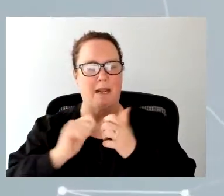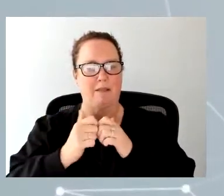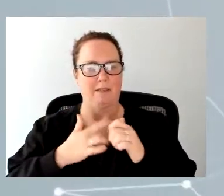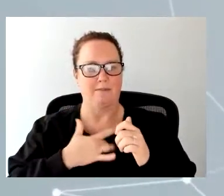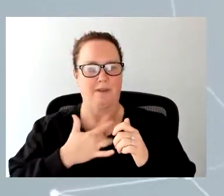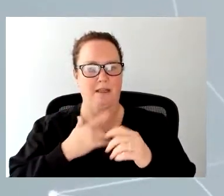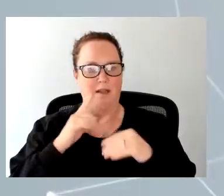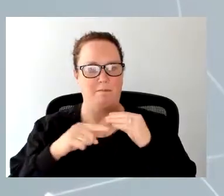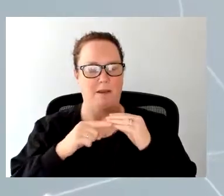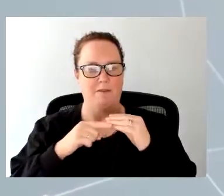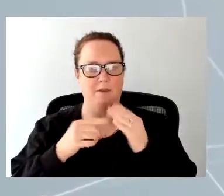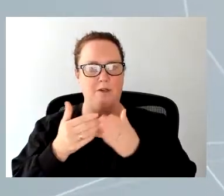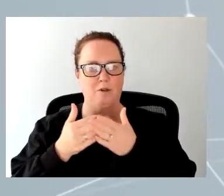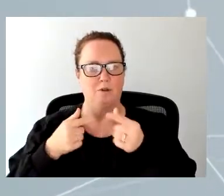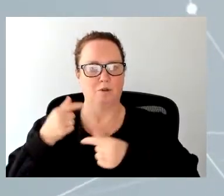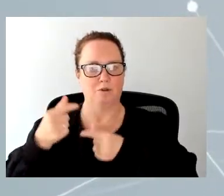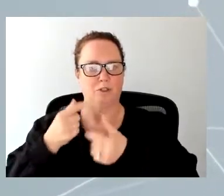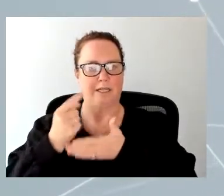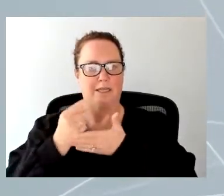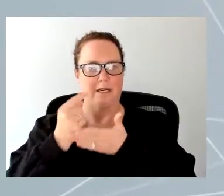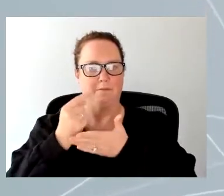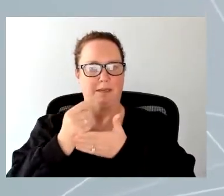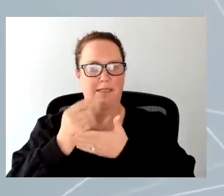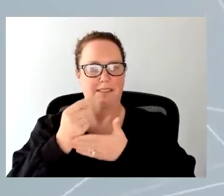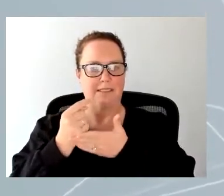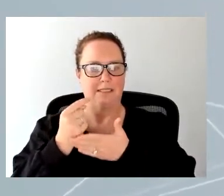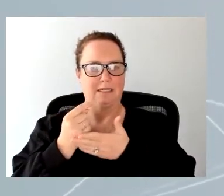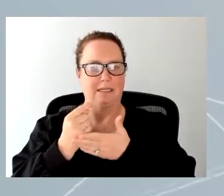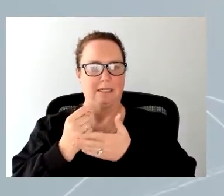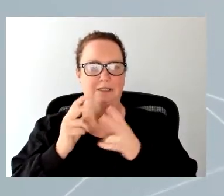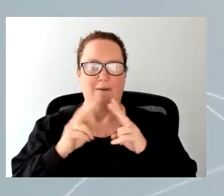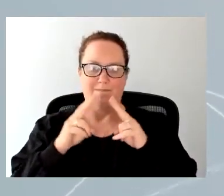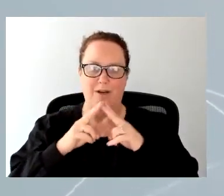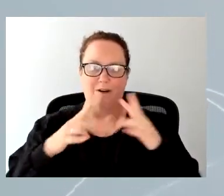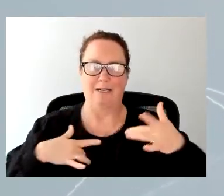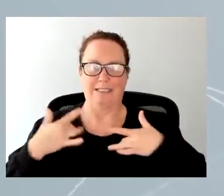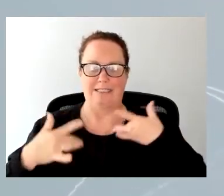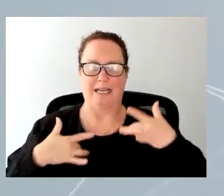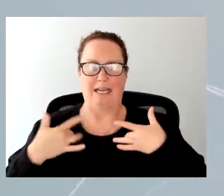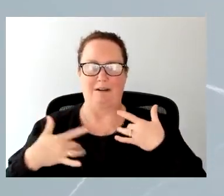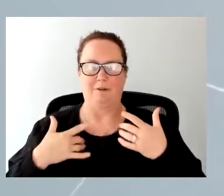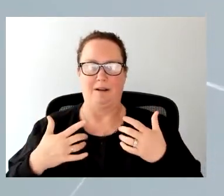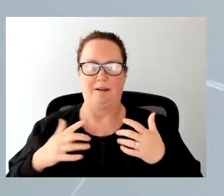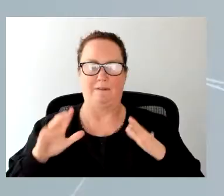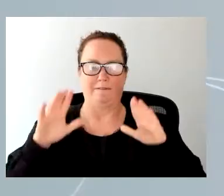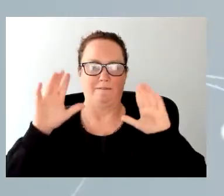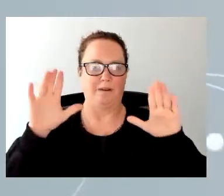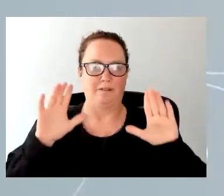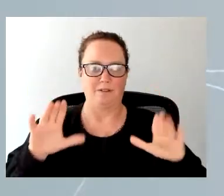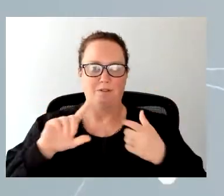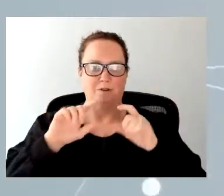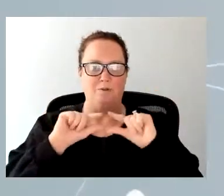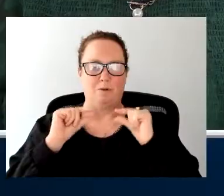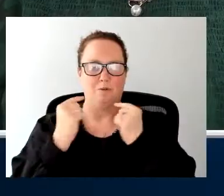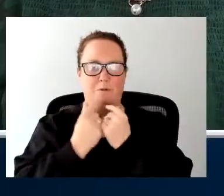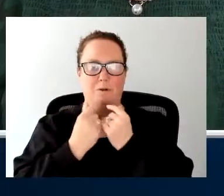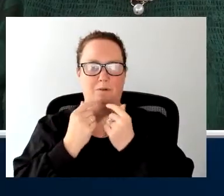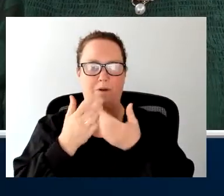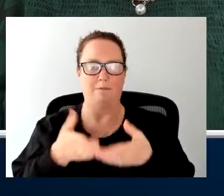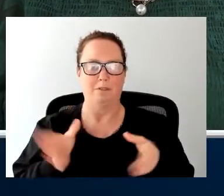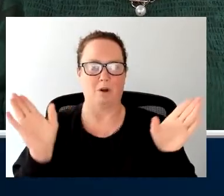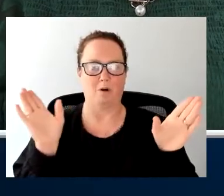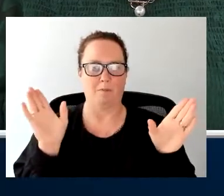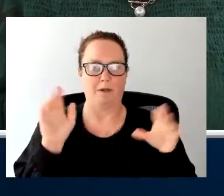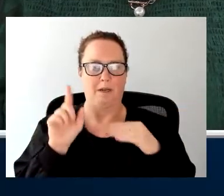new gene therapies? So I'm super excited that I found this group. Totally found them when I decided to be open